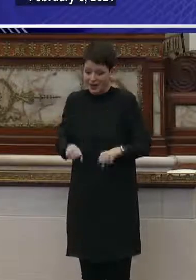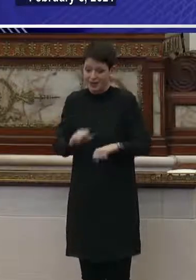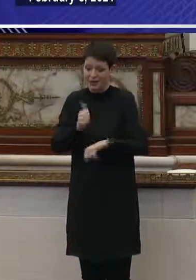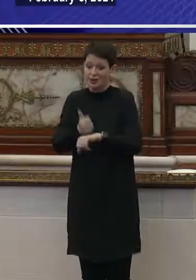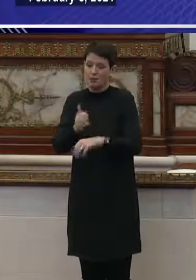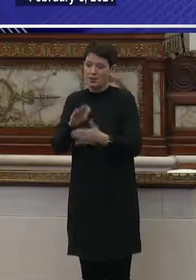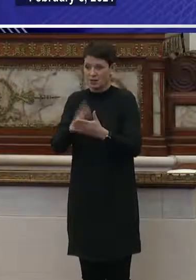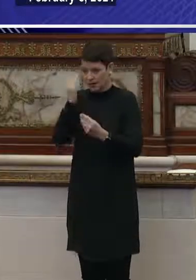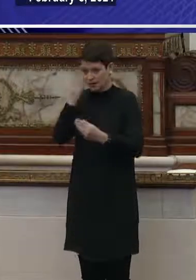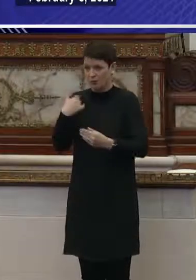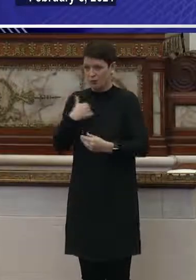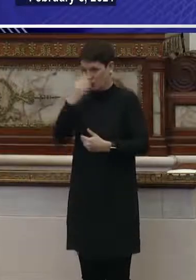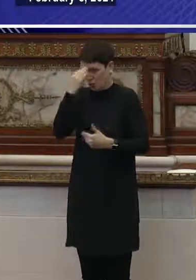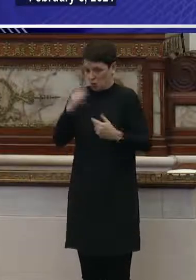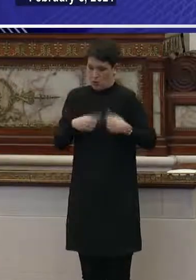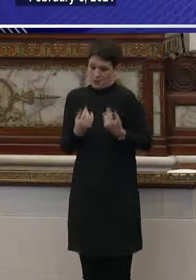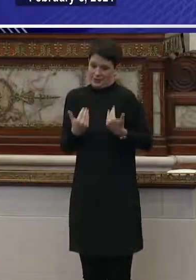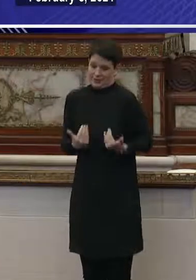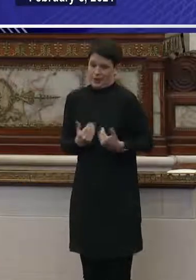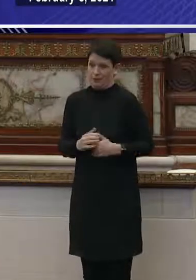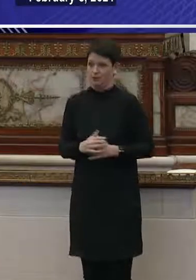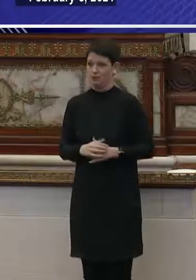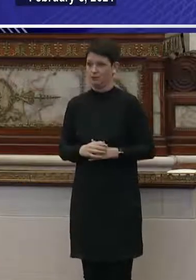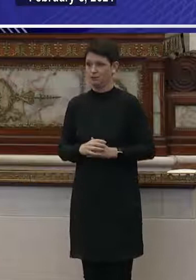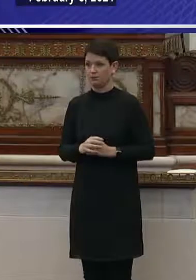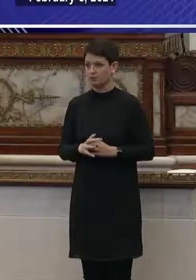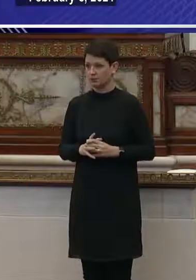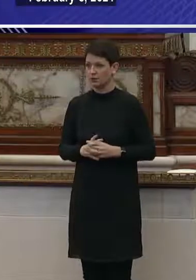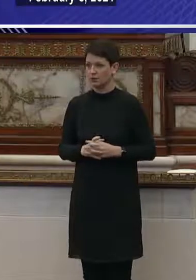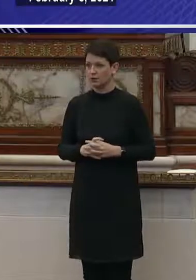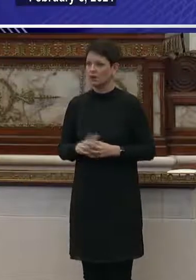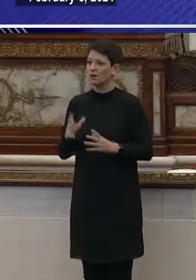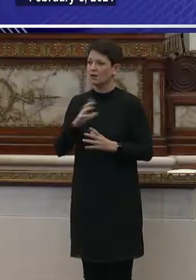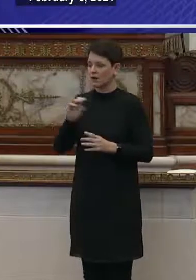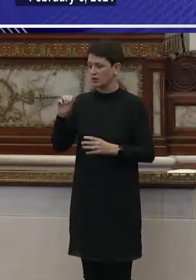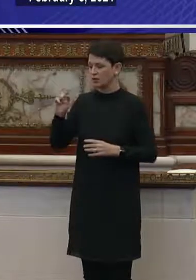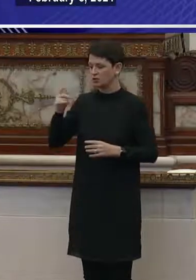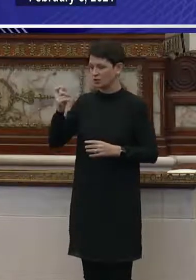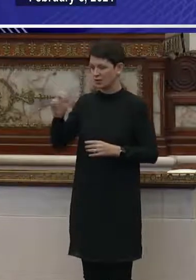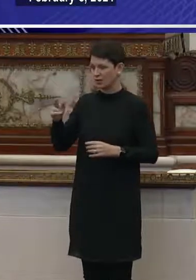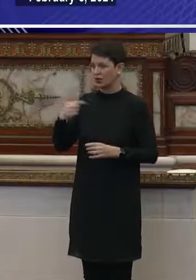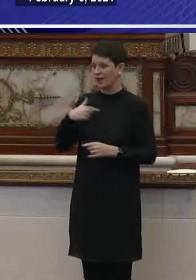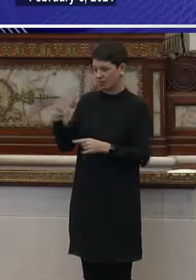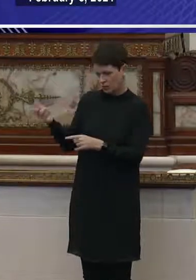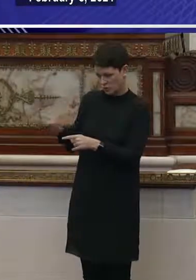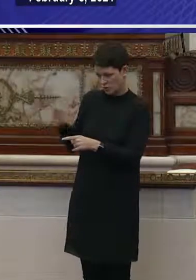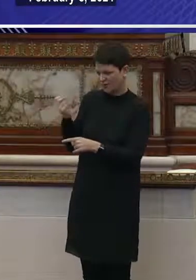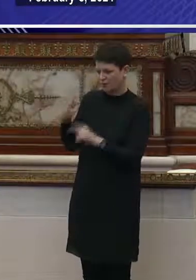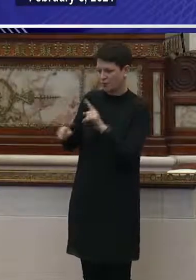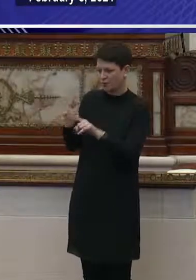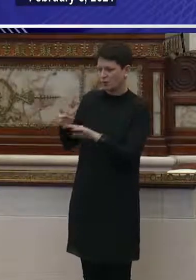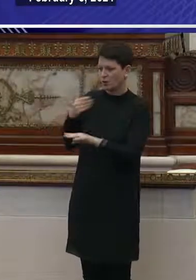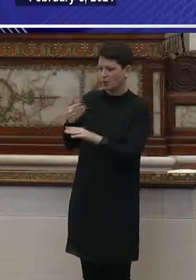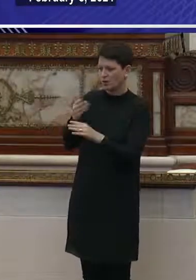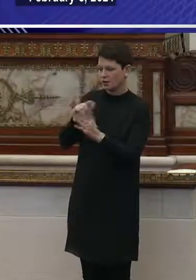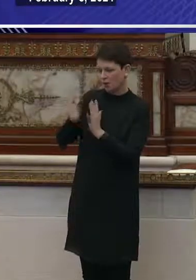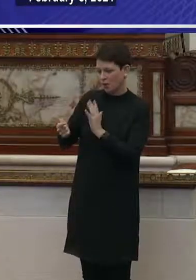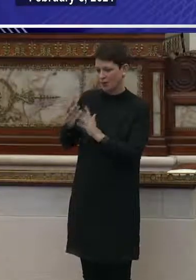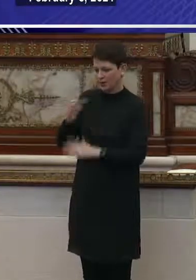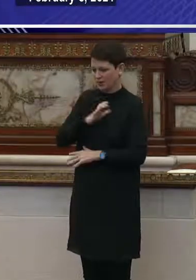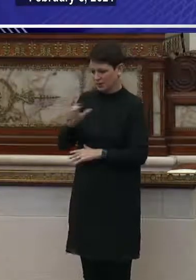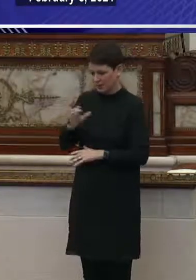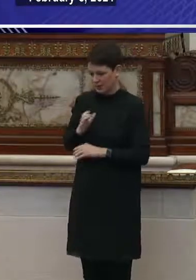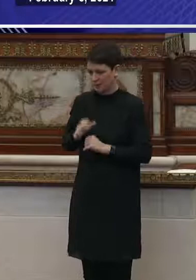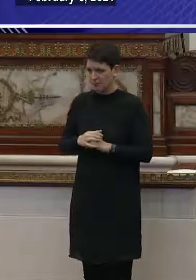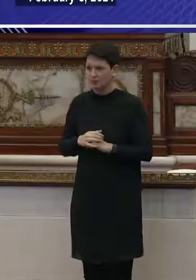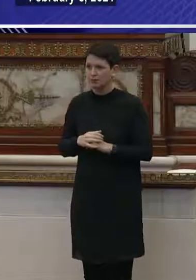again, the information that we have today. So while I have you, Mr. Engler, I have a couple of questions before we move on through the committee. Mr.